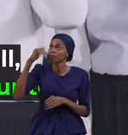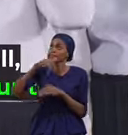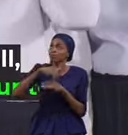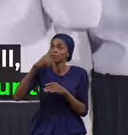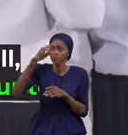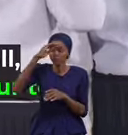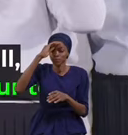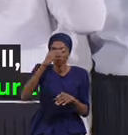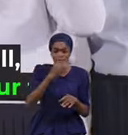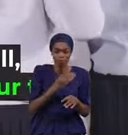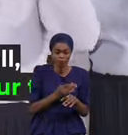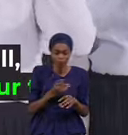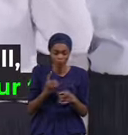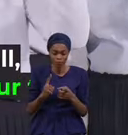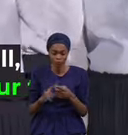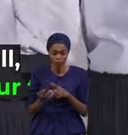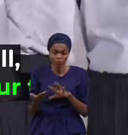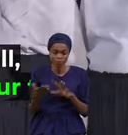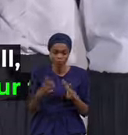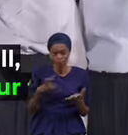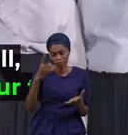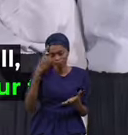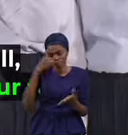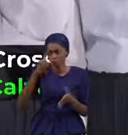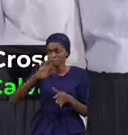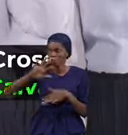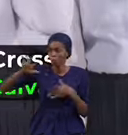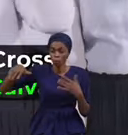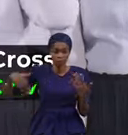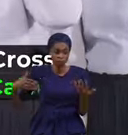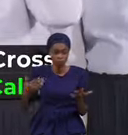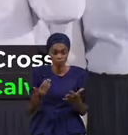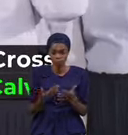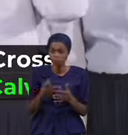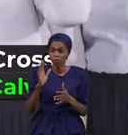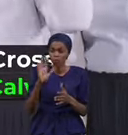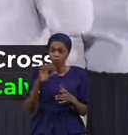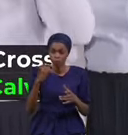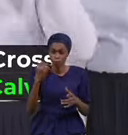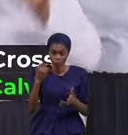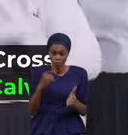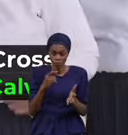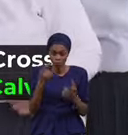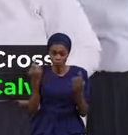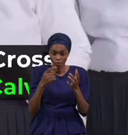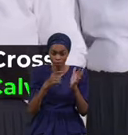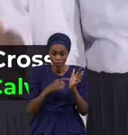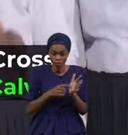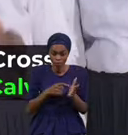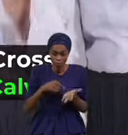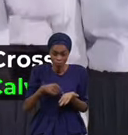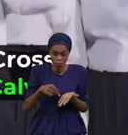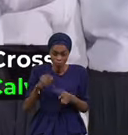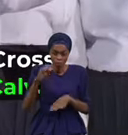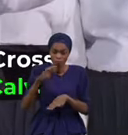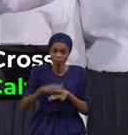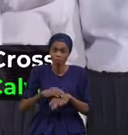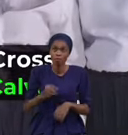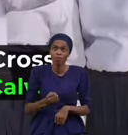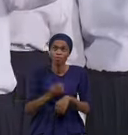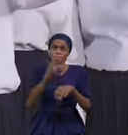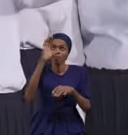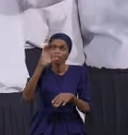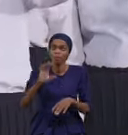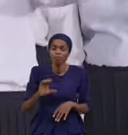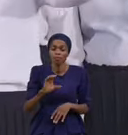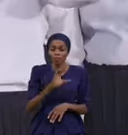sent his son to die for all your sin debts paid. Upon